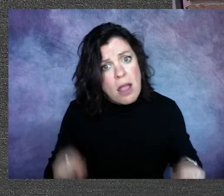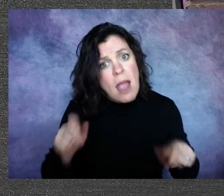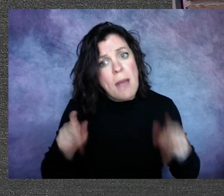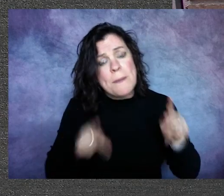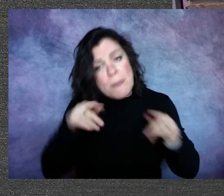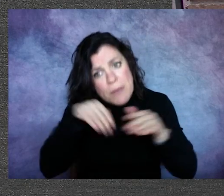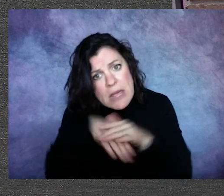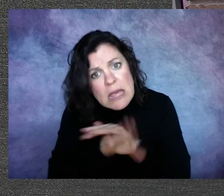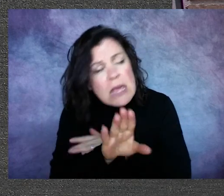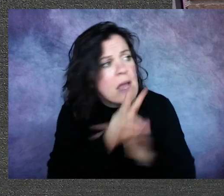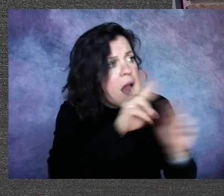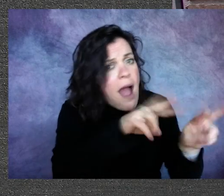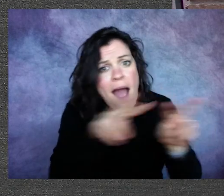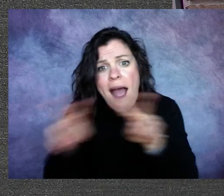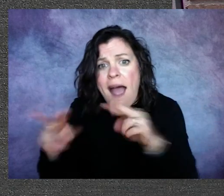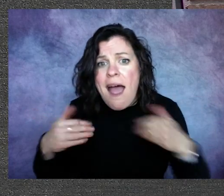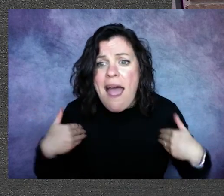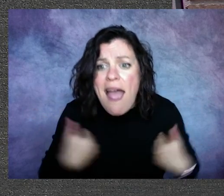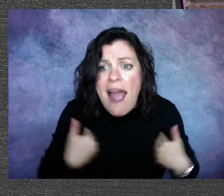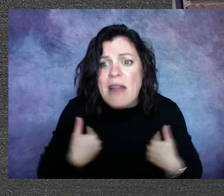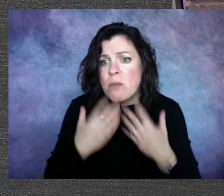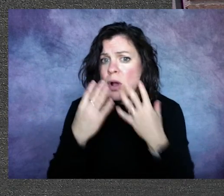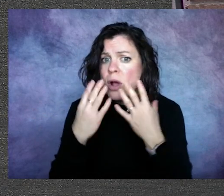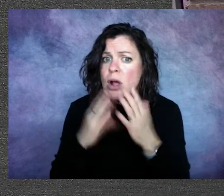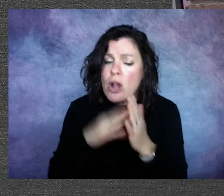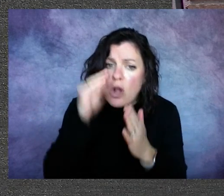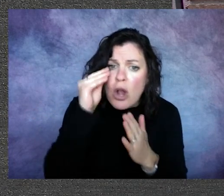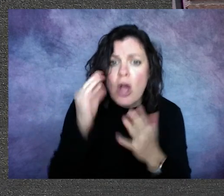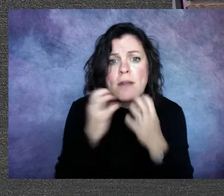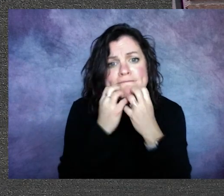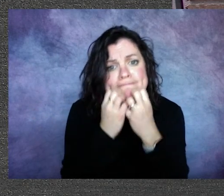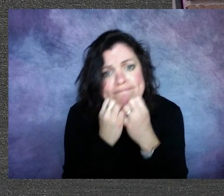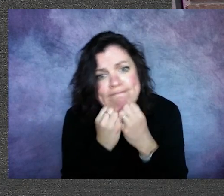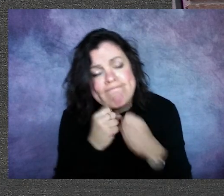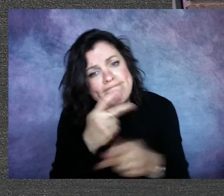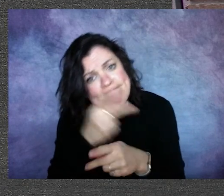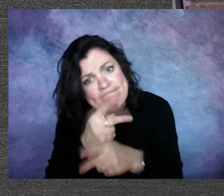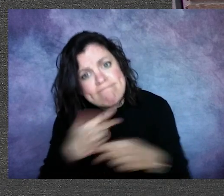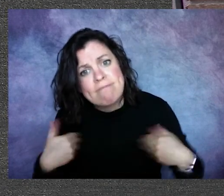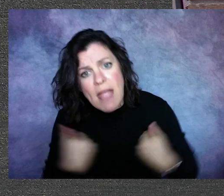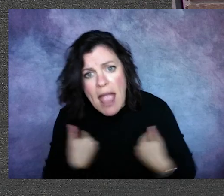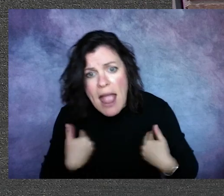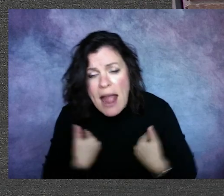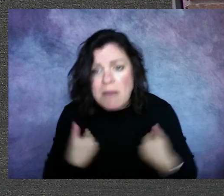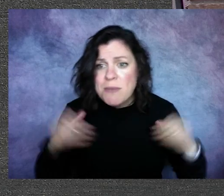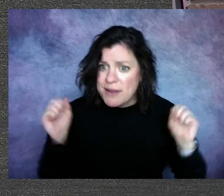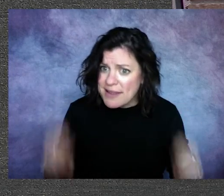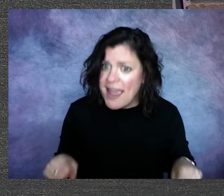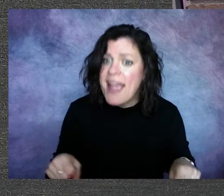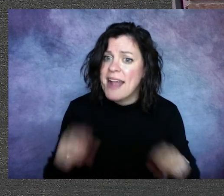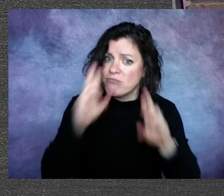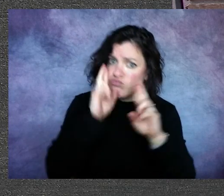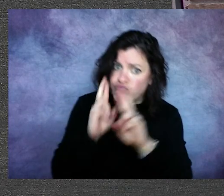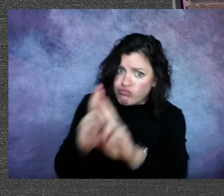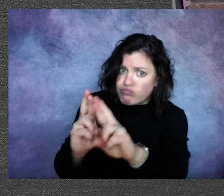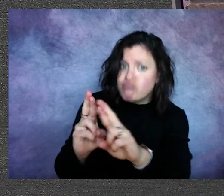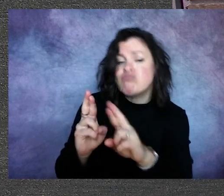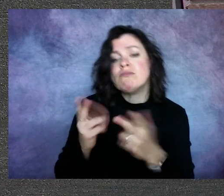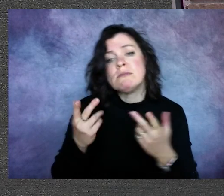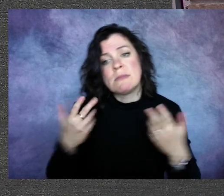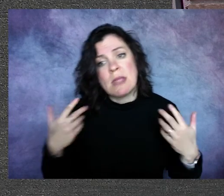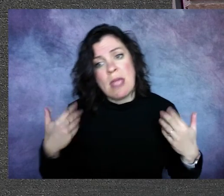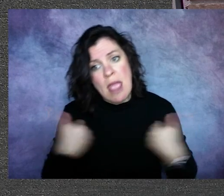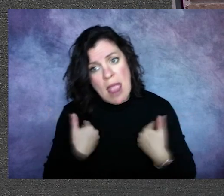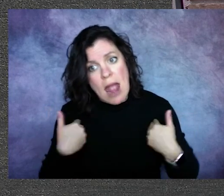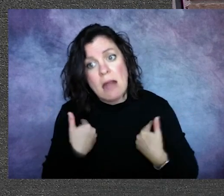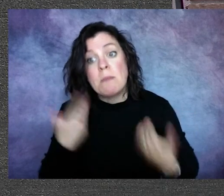them. And more importantly, care and respect the animals so that hopefully when they go home, they care